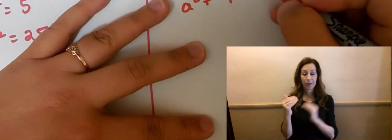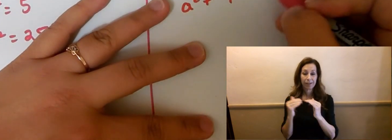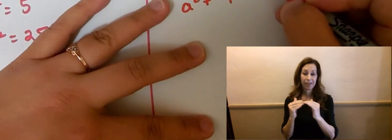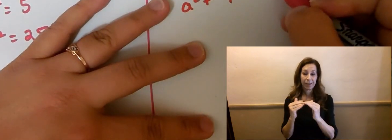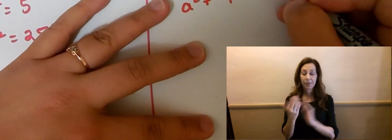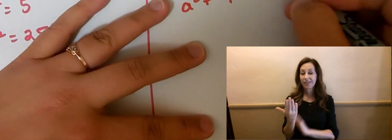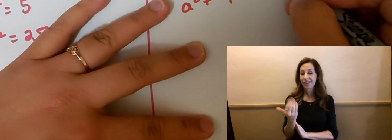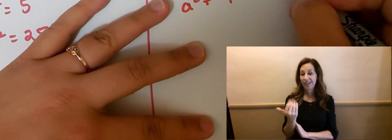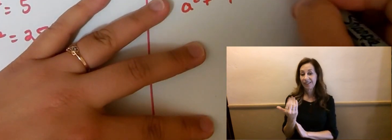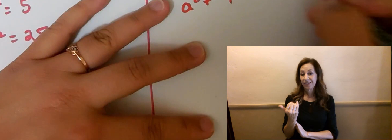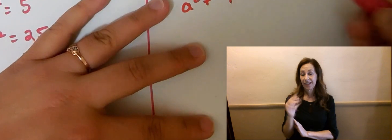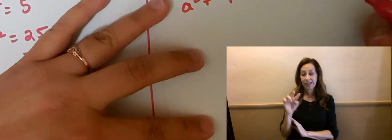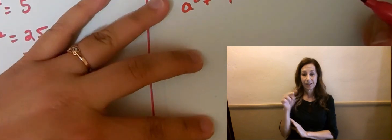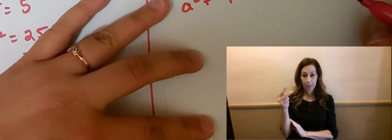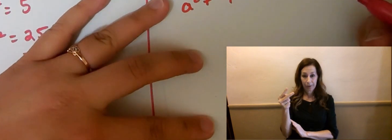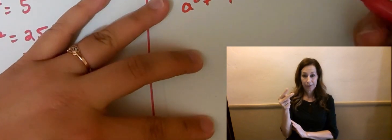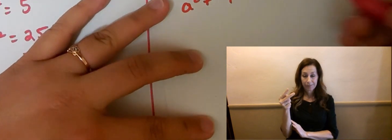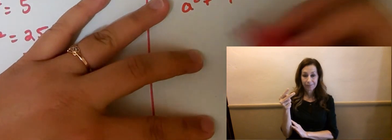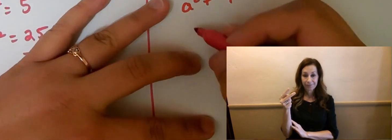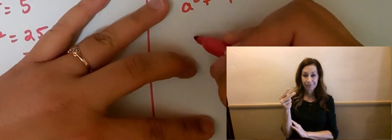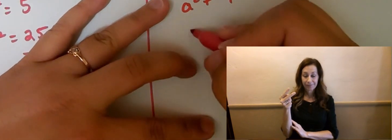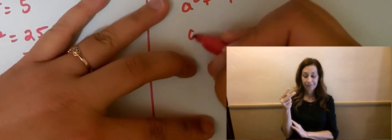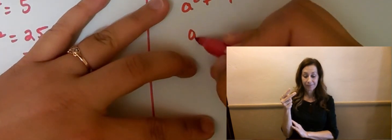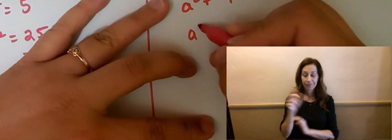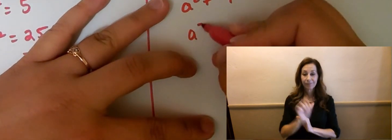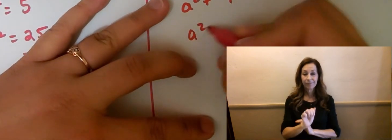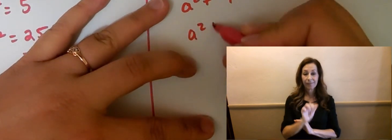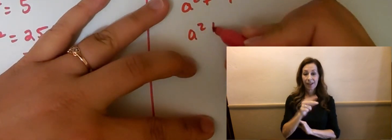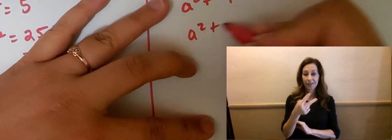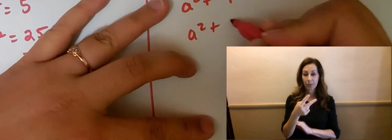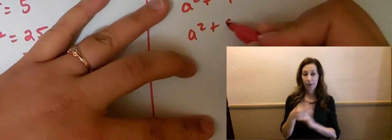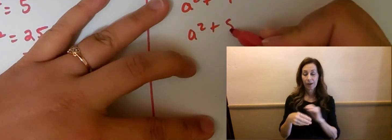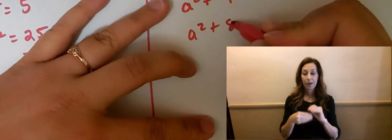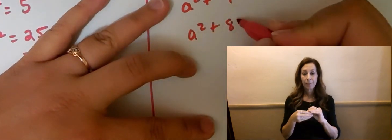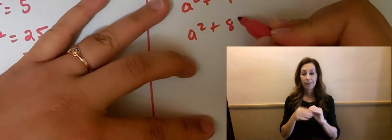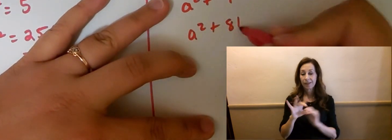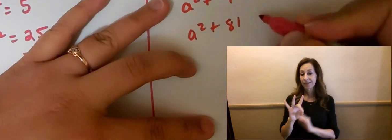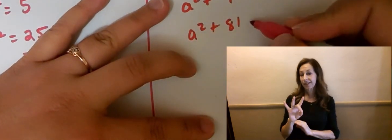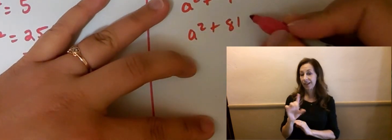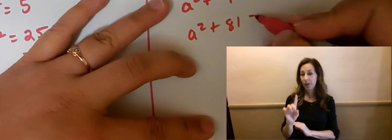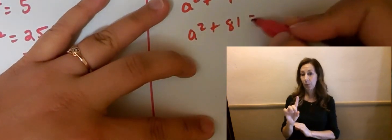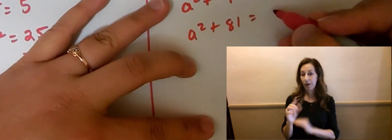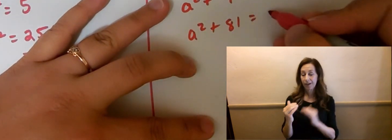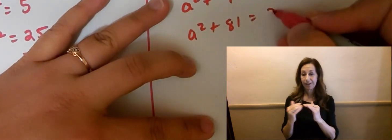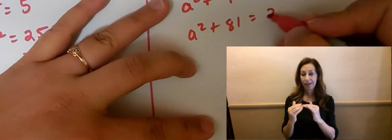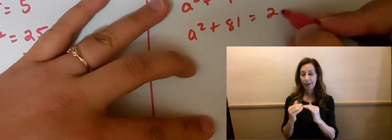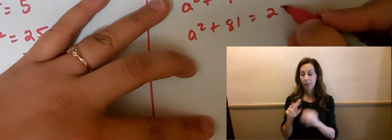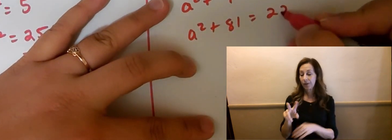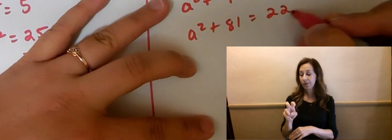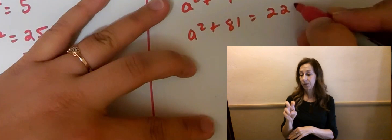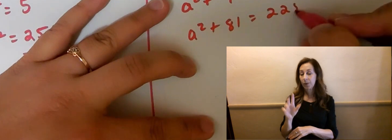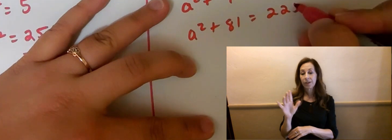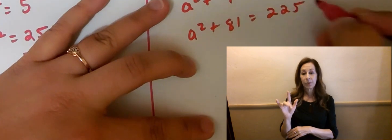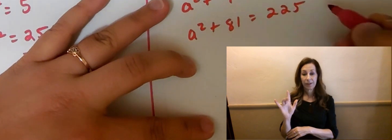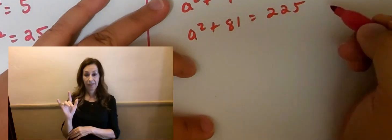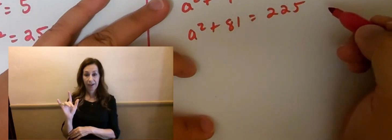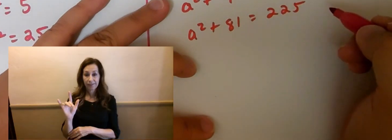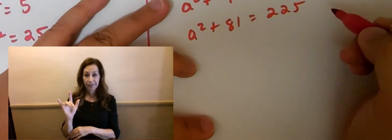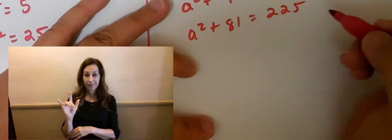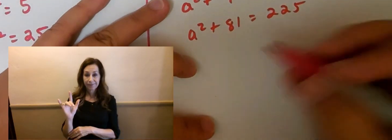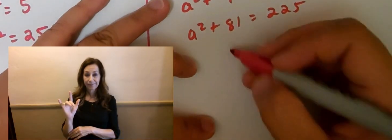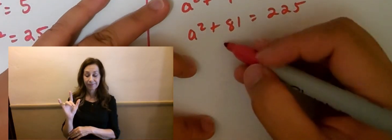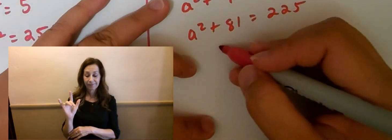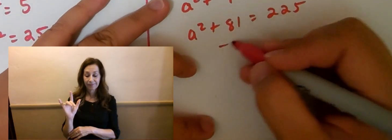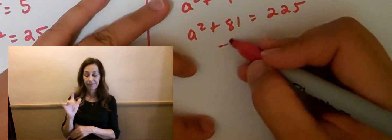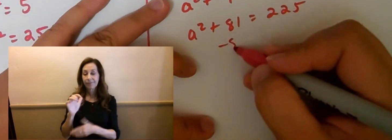squared equals 15 squared. A squared plus 81 equals